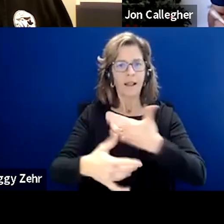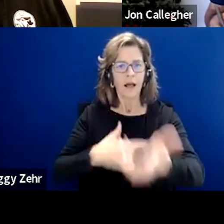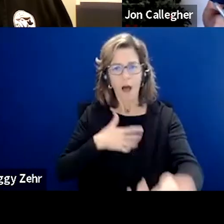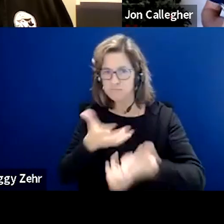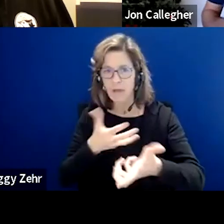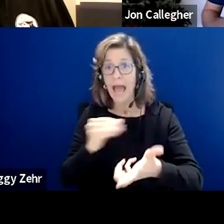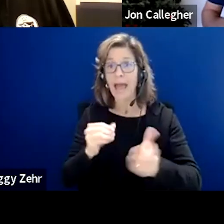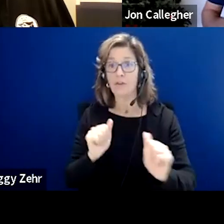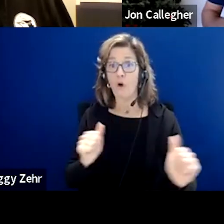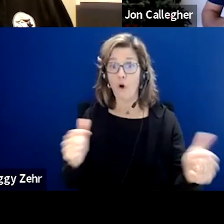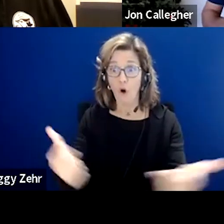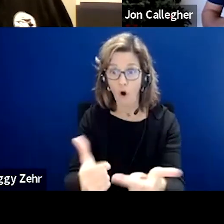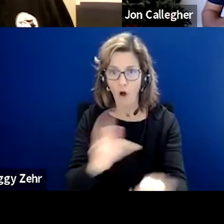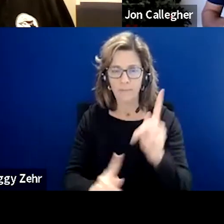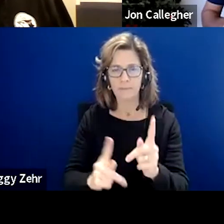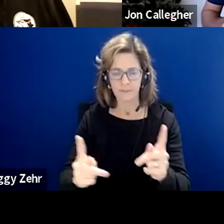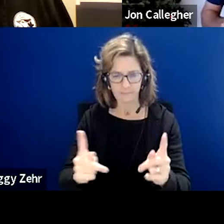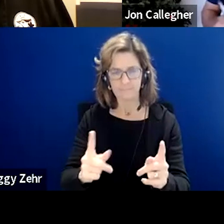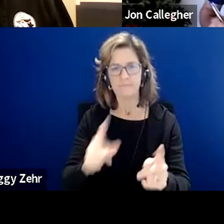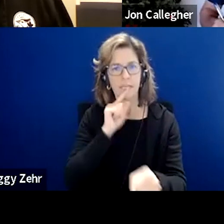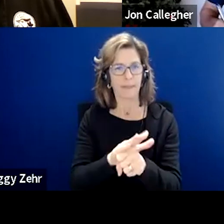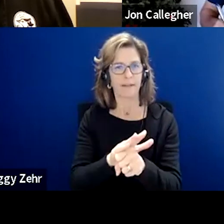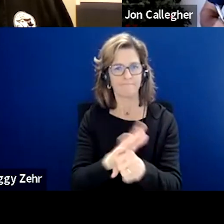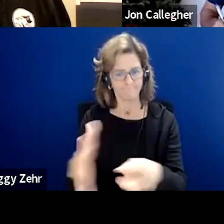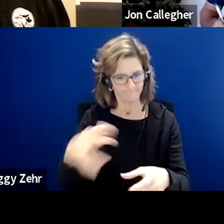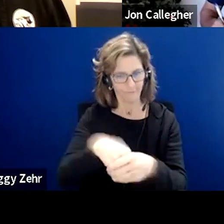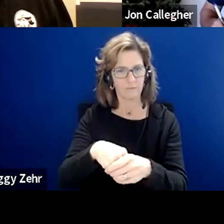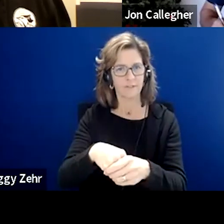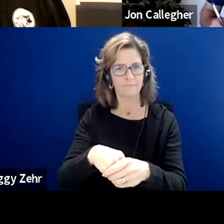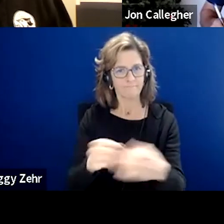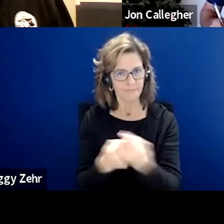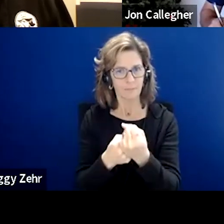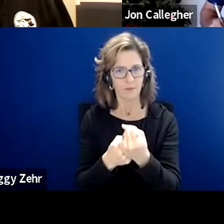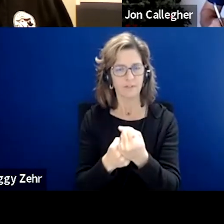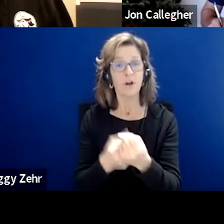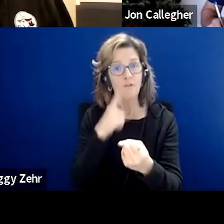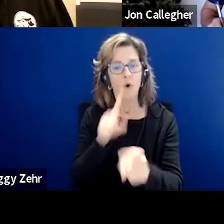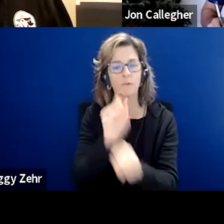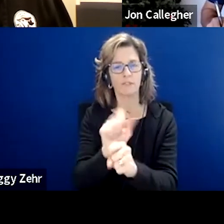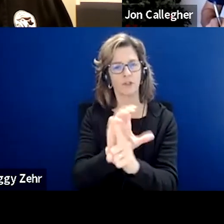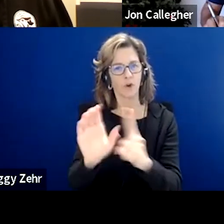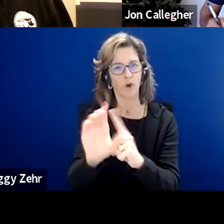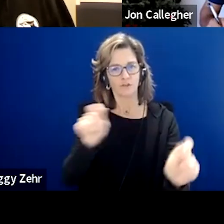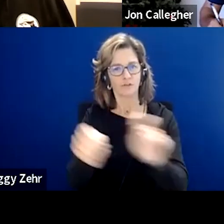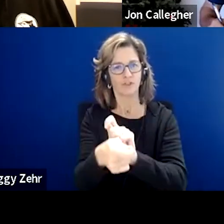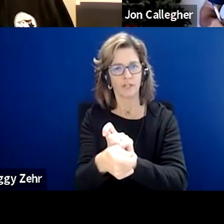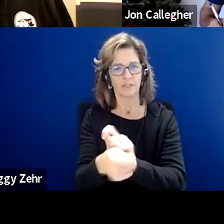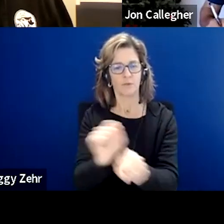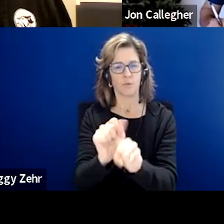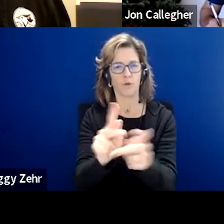everyone being on board, and that kind of culture change isn't an overnight